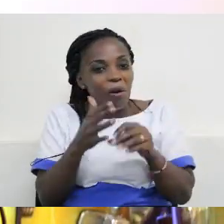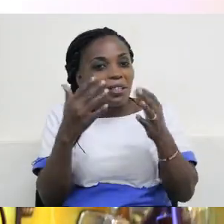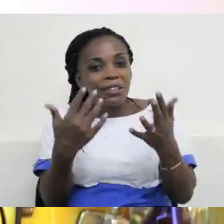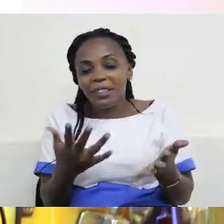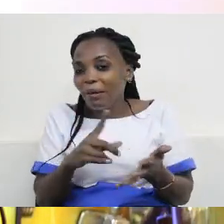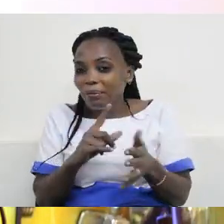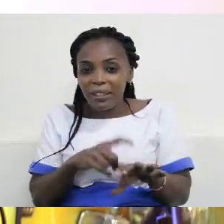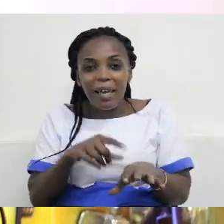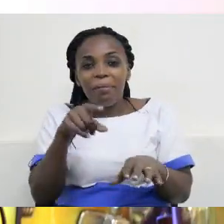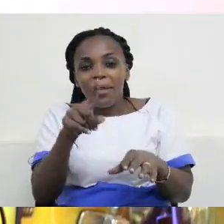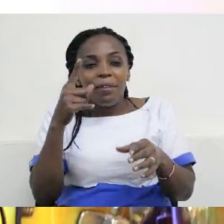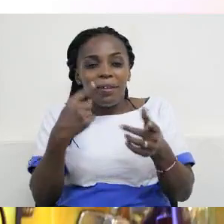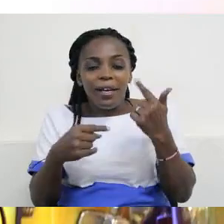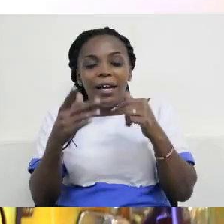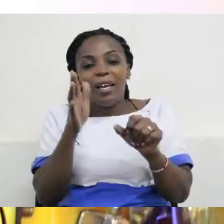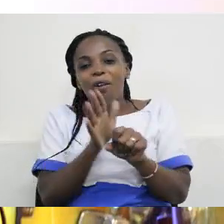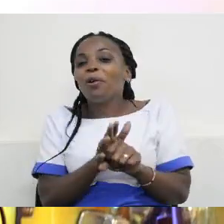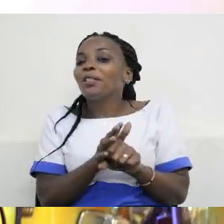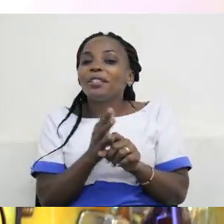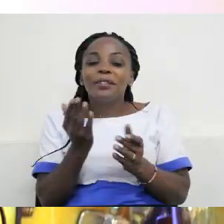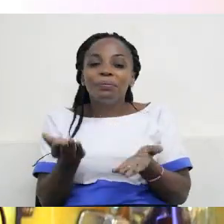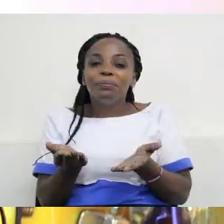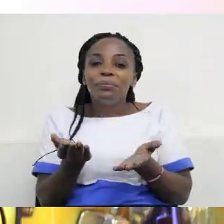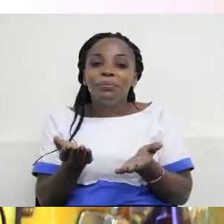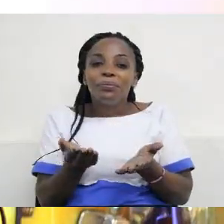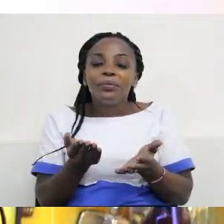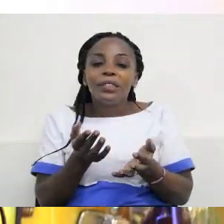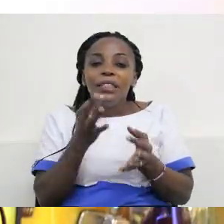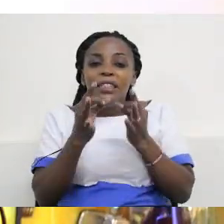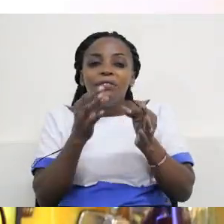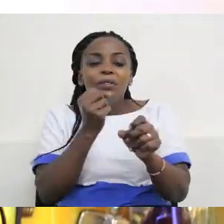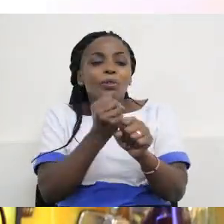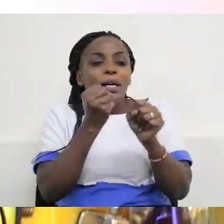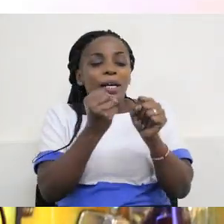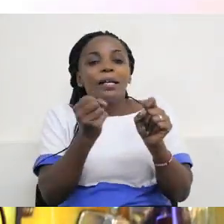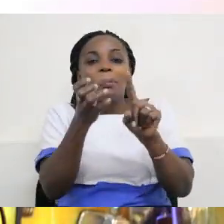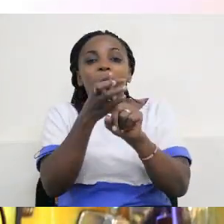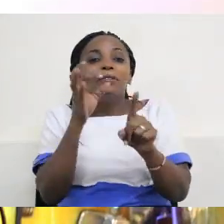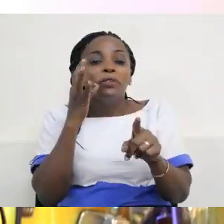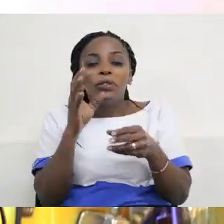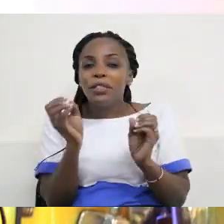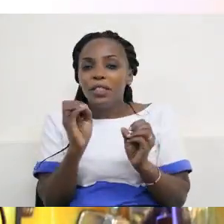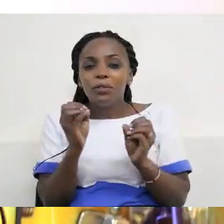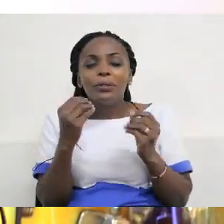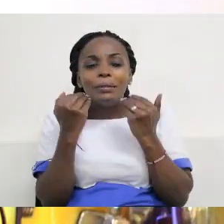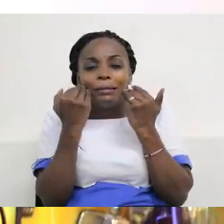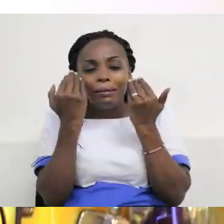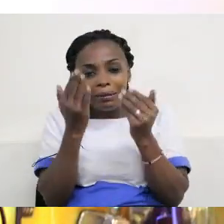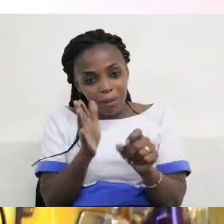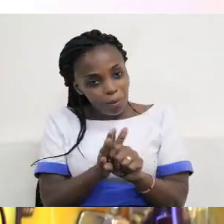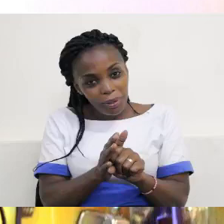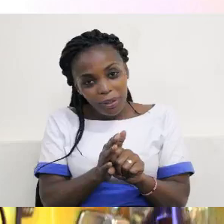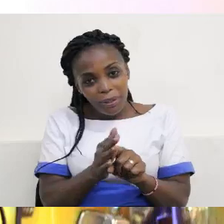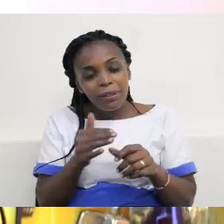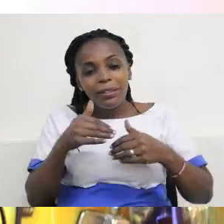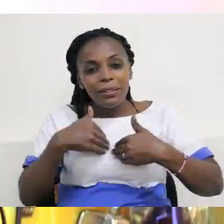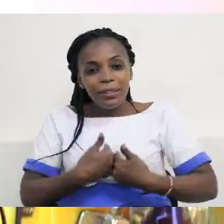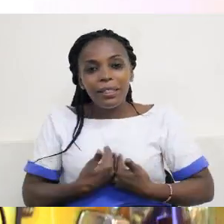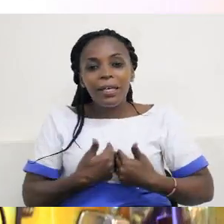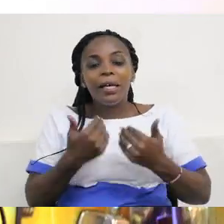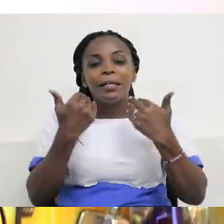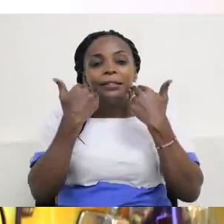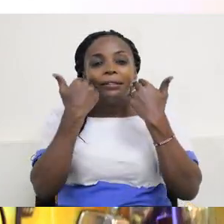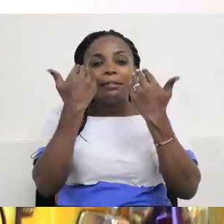cry yourself a river, especially when our efforts don't bear fruit. We get frustrated and tired and